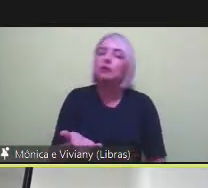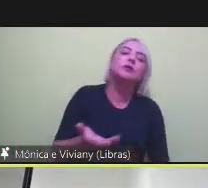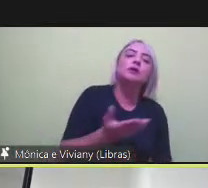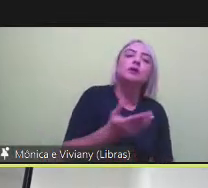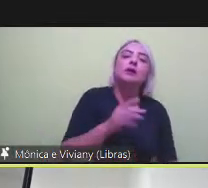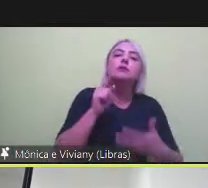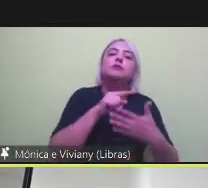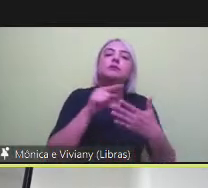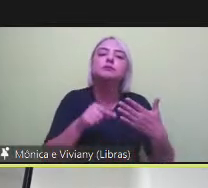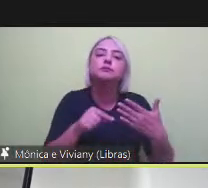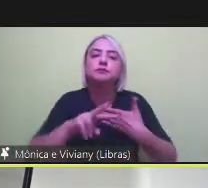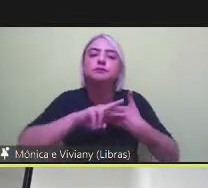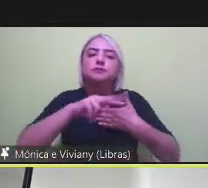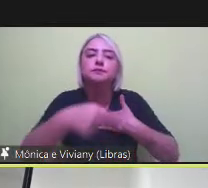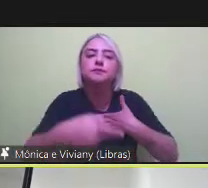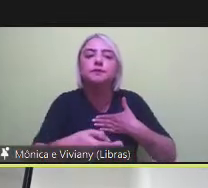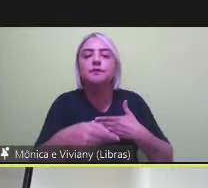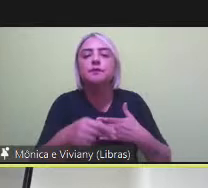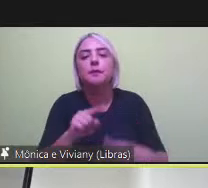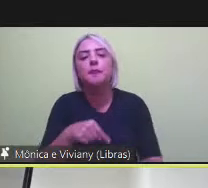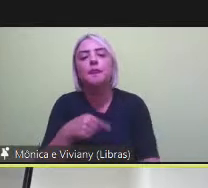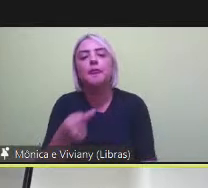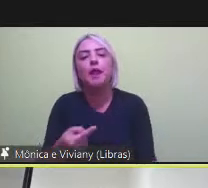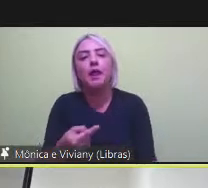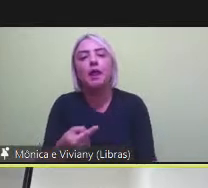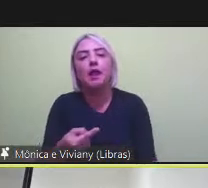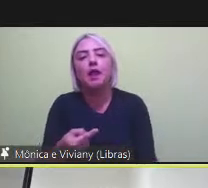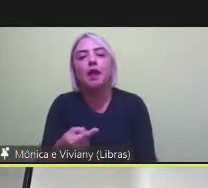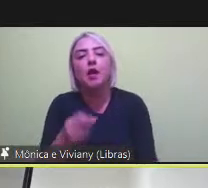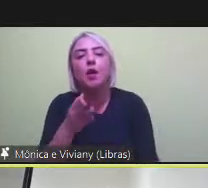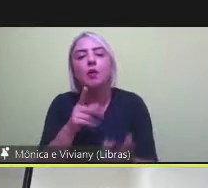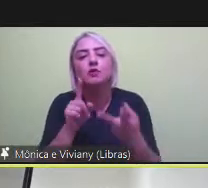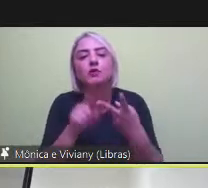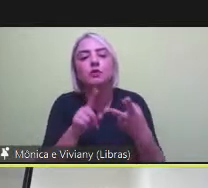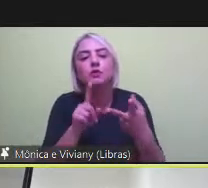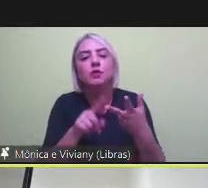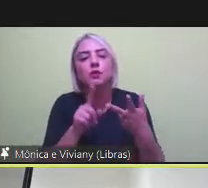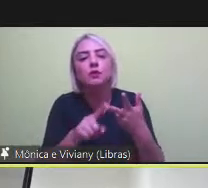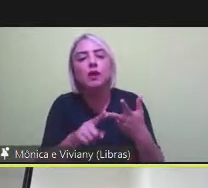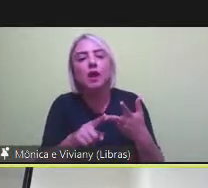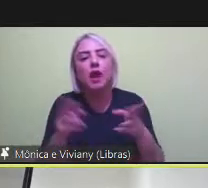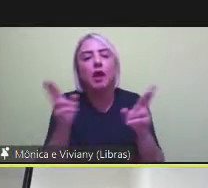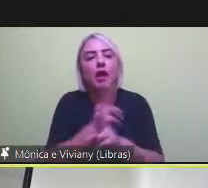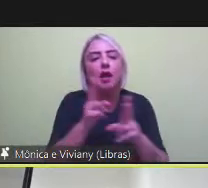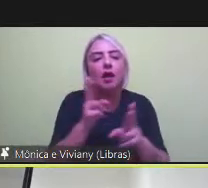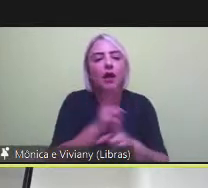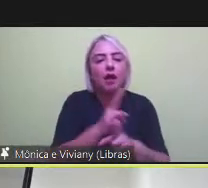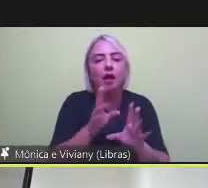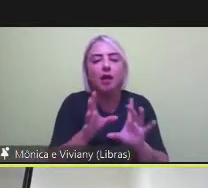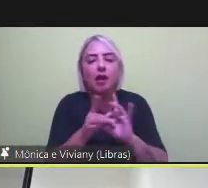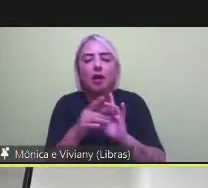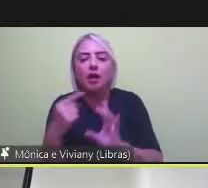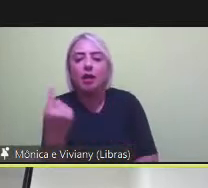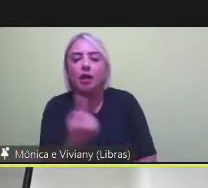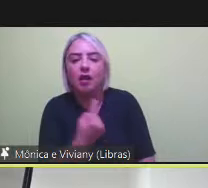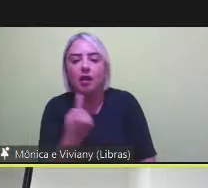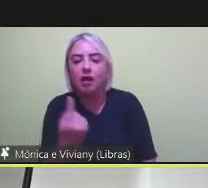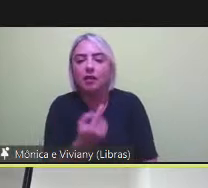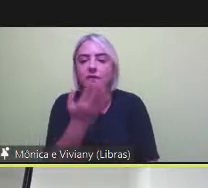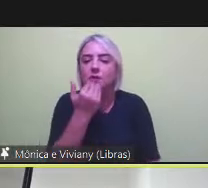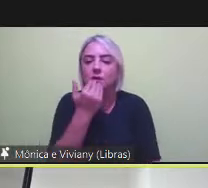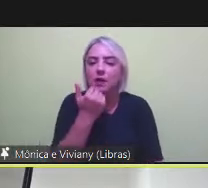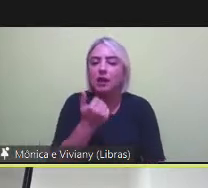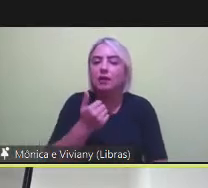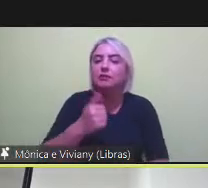nutritional status and its consequences. And a second area is connected to the